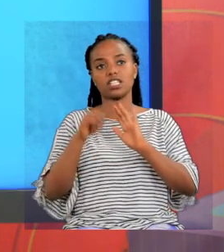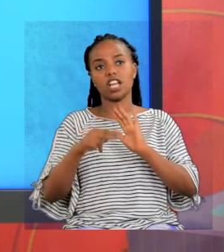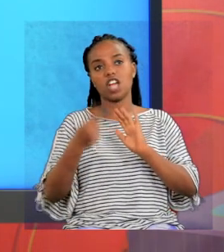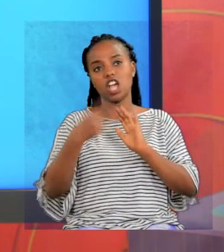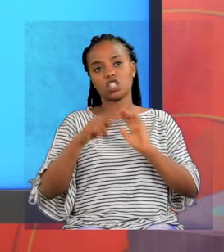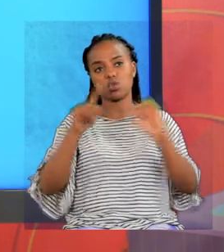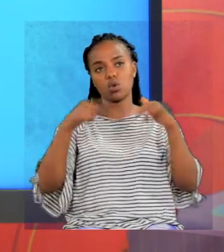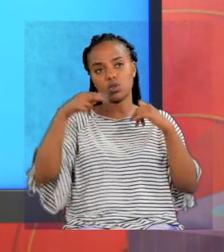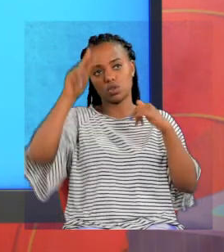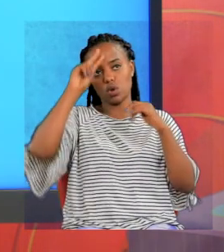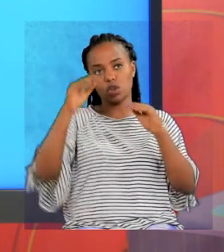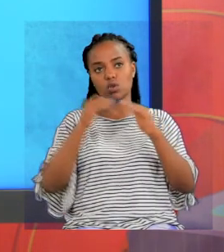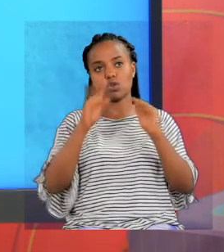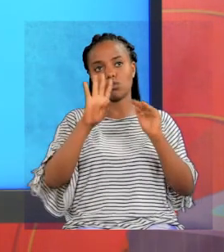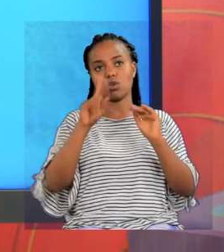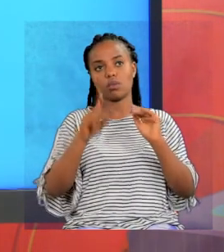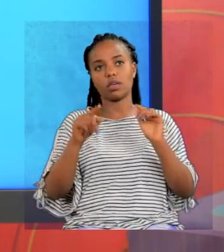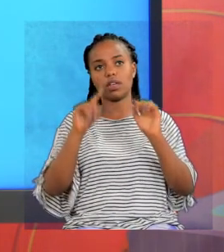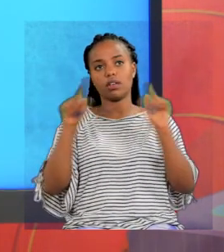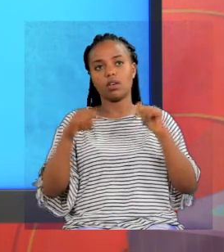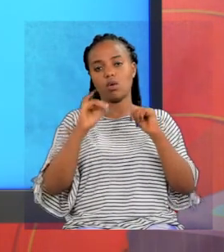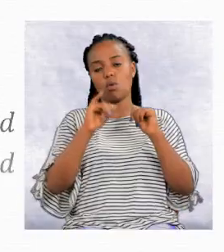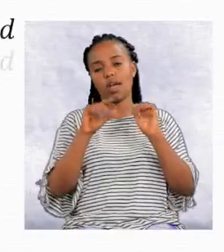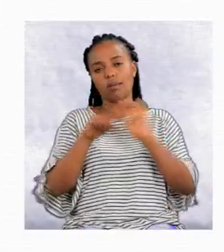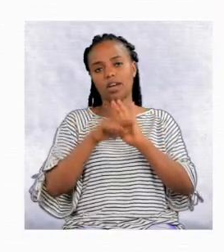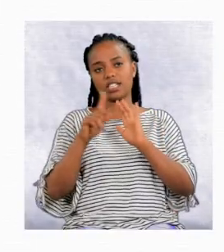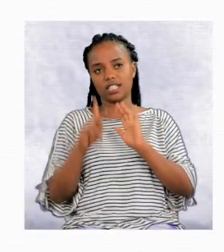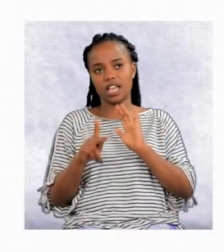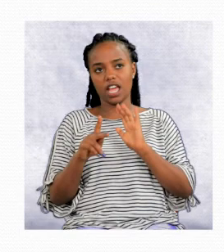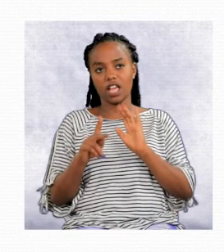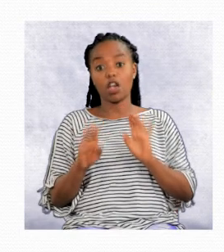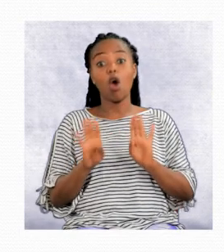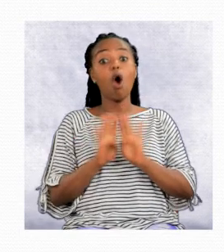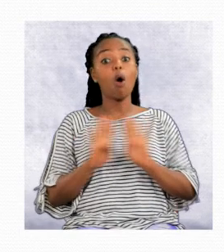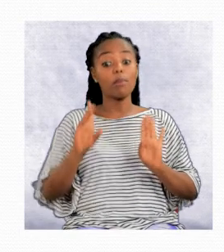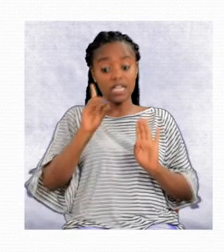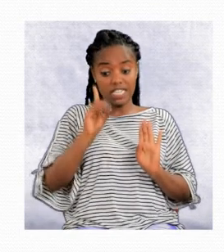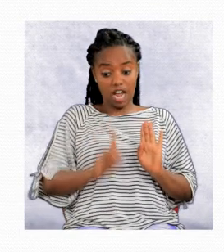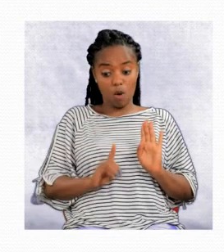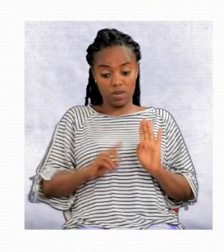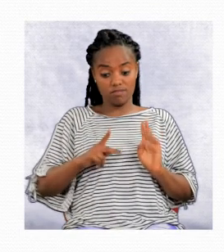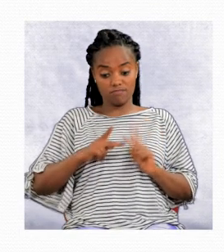to 4p times y minus k. If it opens downward, the